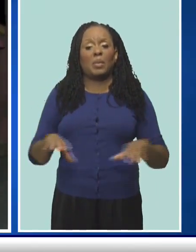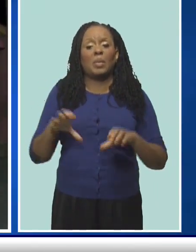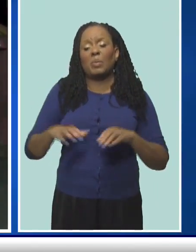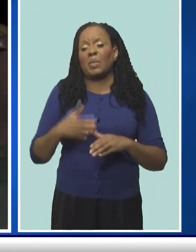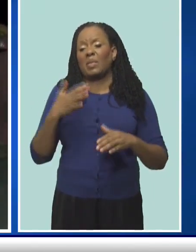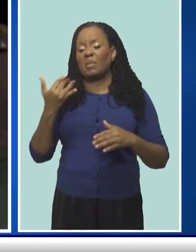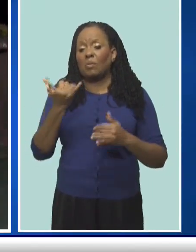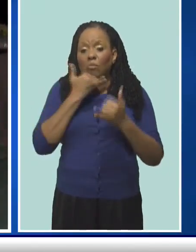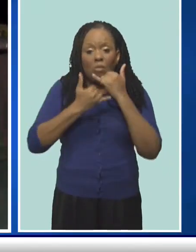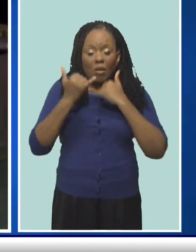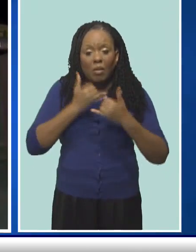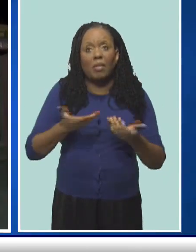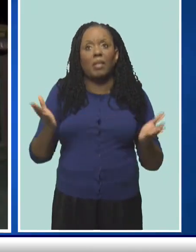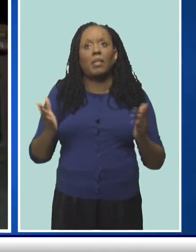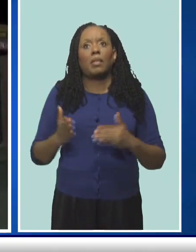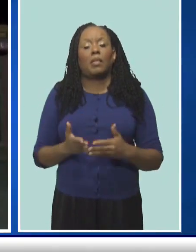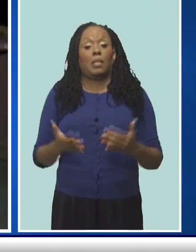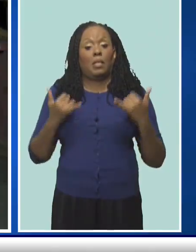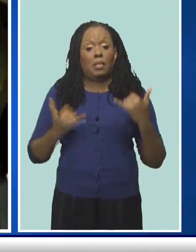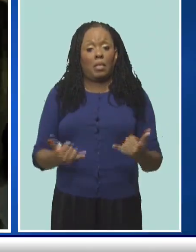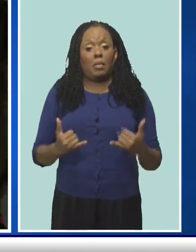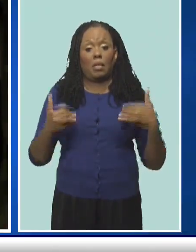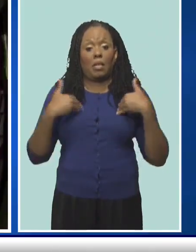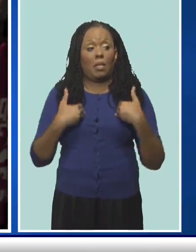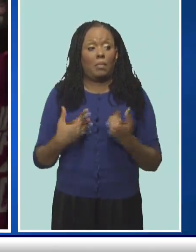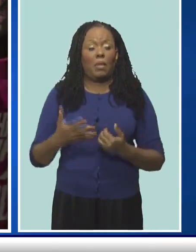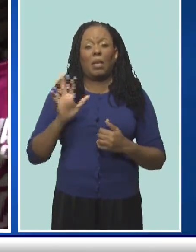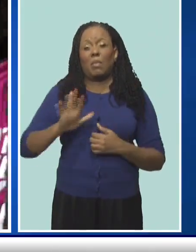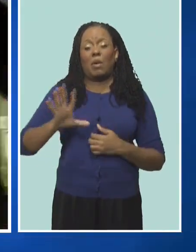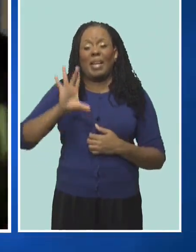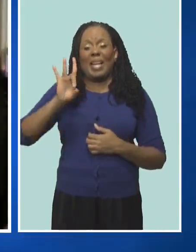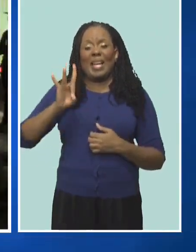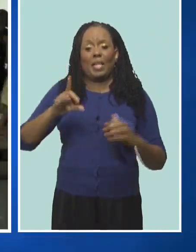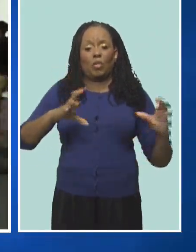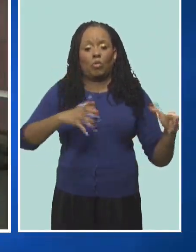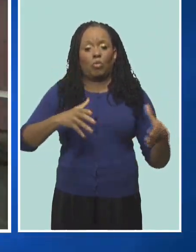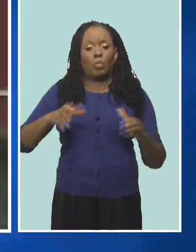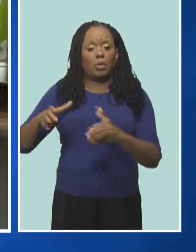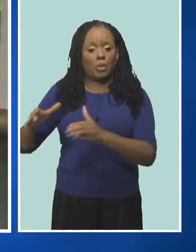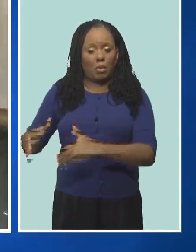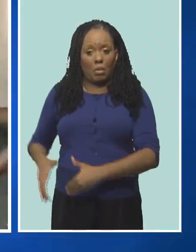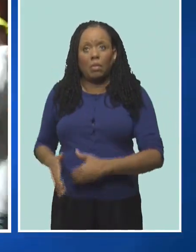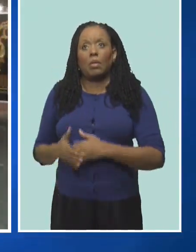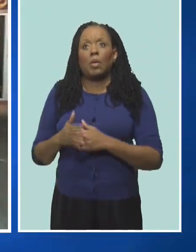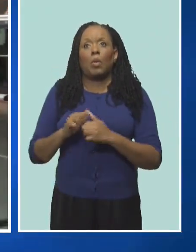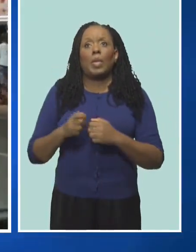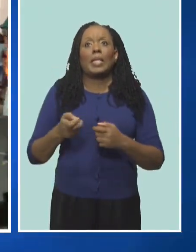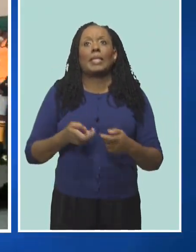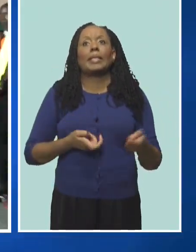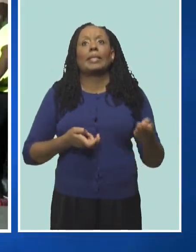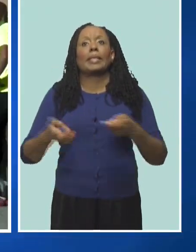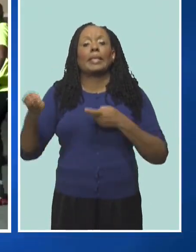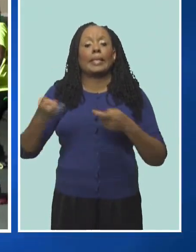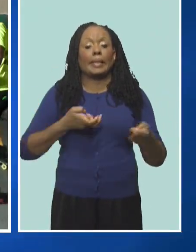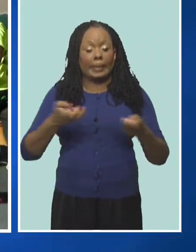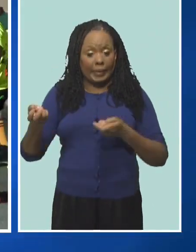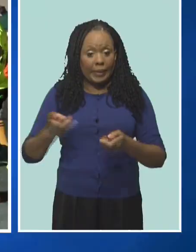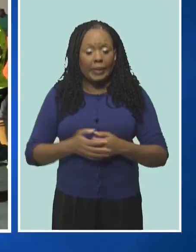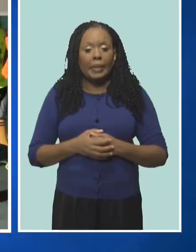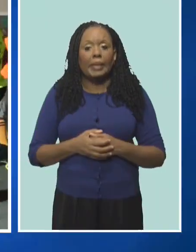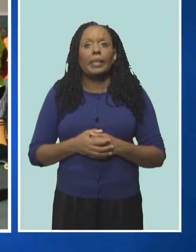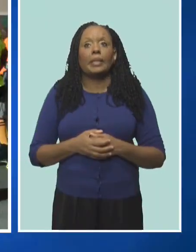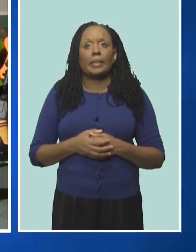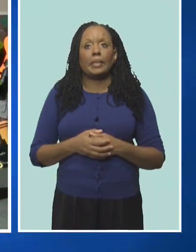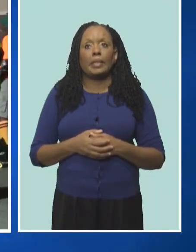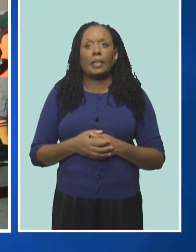have 8 groups in Barbados now, the skate groups. And we have a lot of youngsters that we also getting them away from the